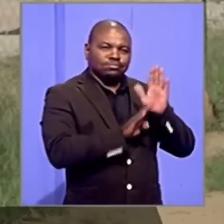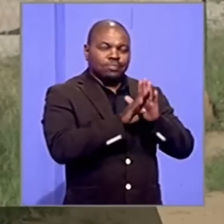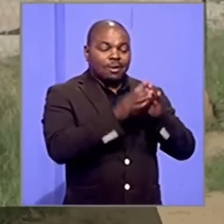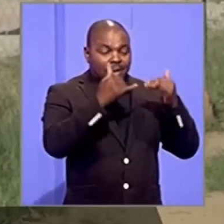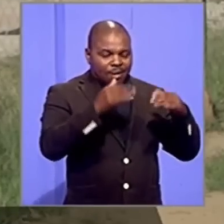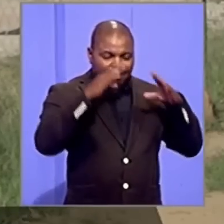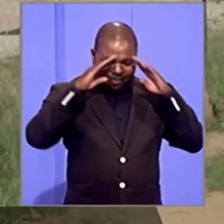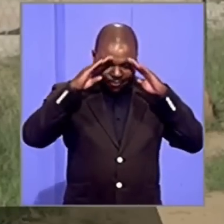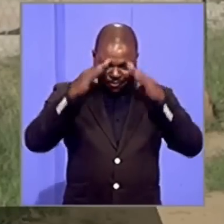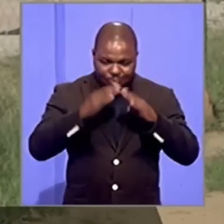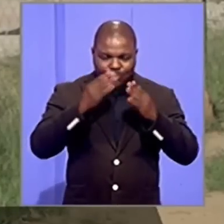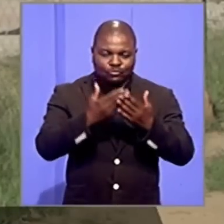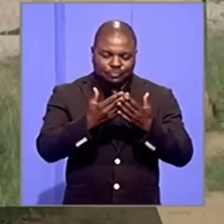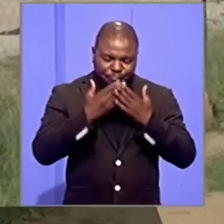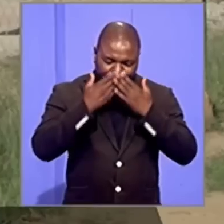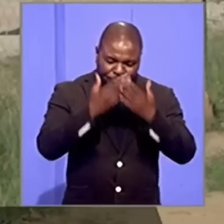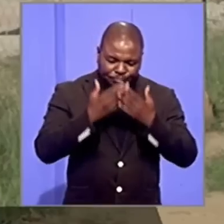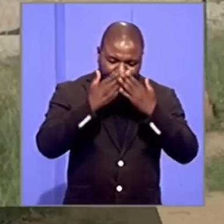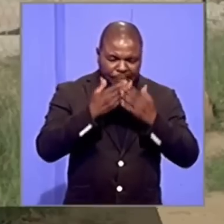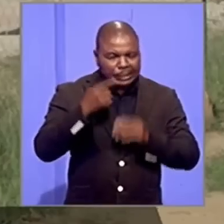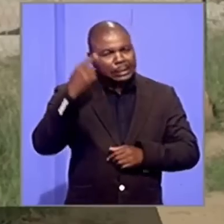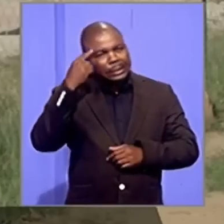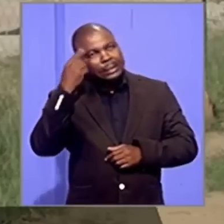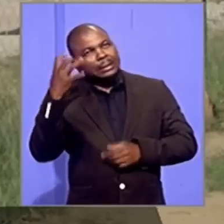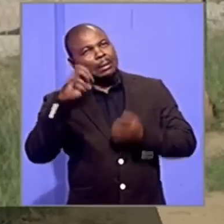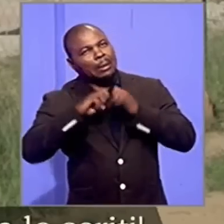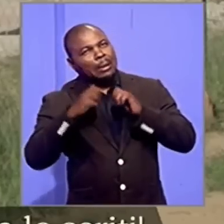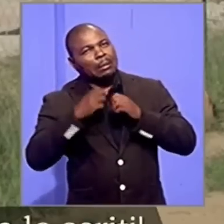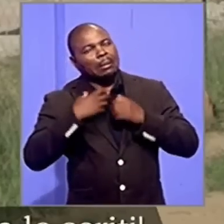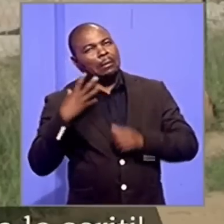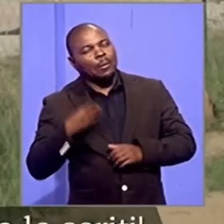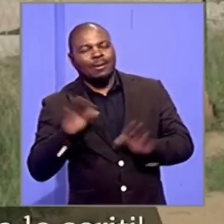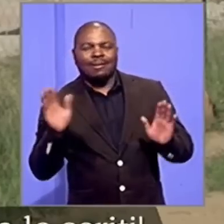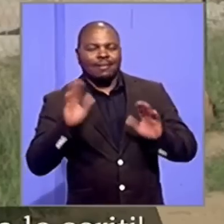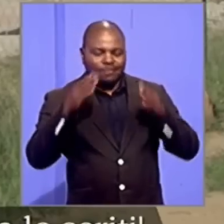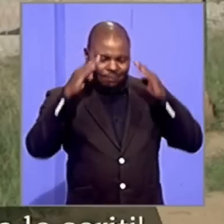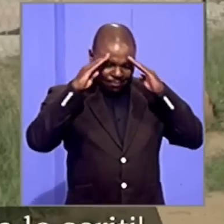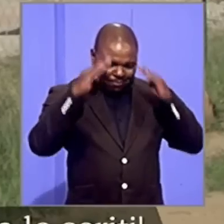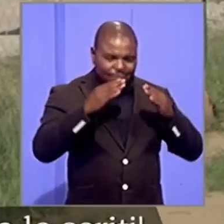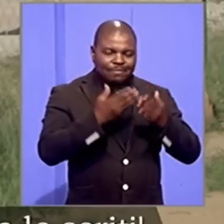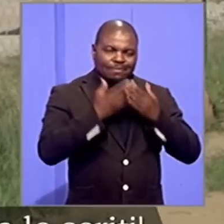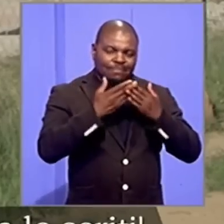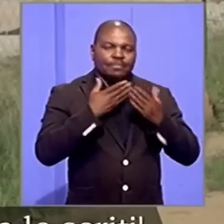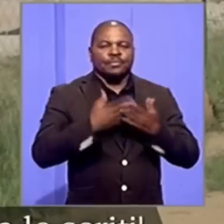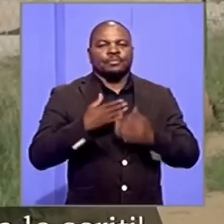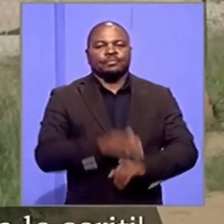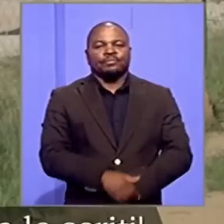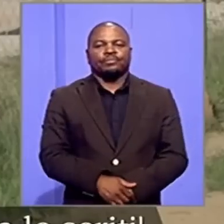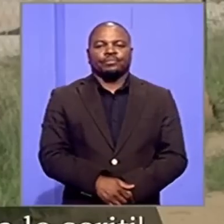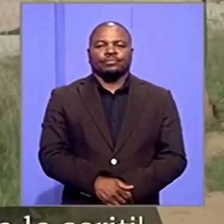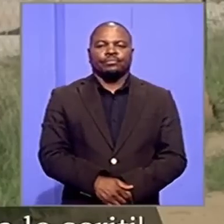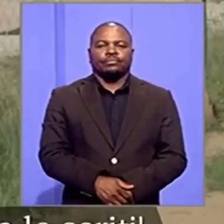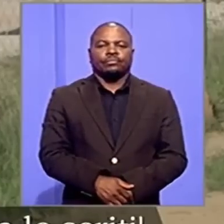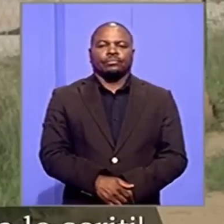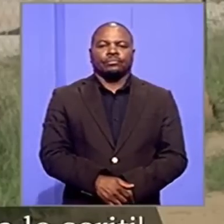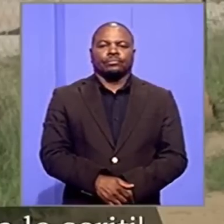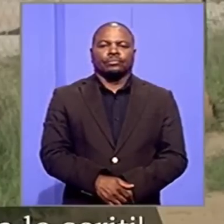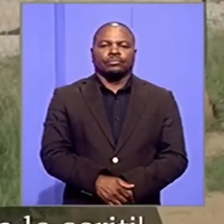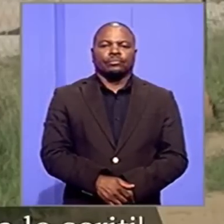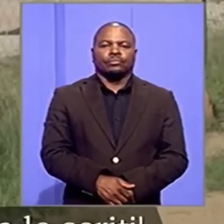ile go ba dithutong tša bona ntle le go nagana ka ga seemo sa gabo bona seo se bego se sa le šediwela. Na ke Koketšo Motau wa ditaba tša